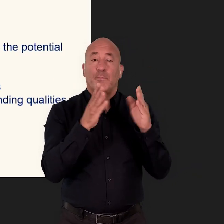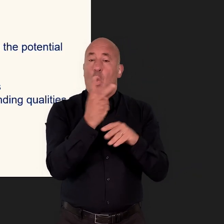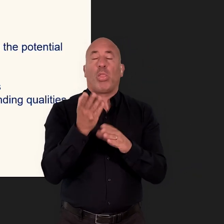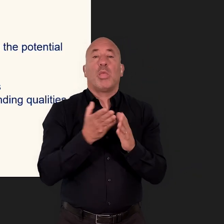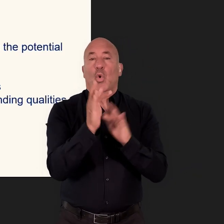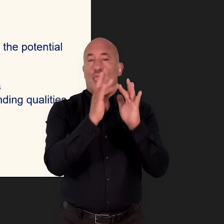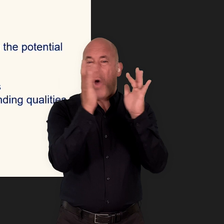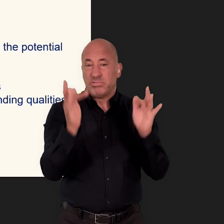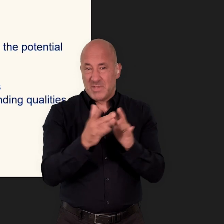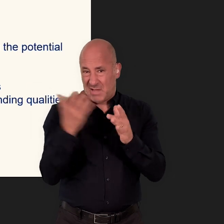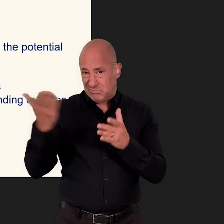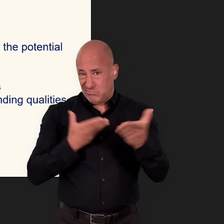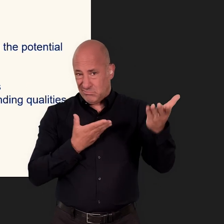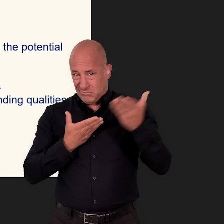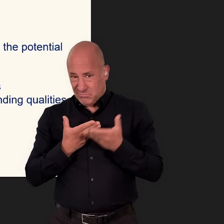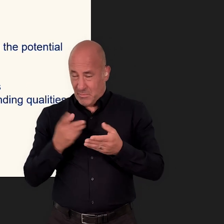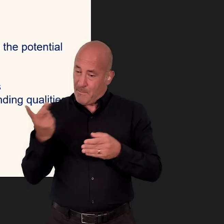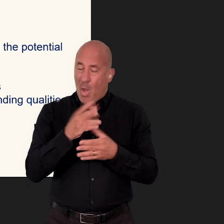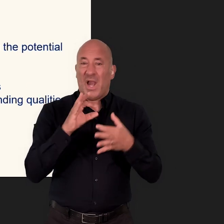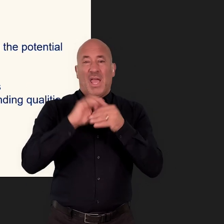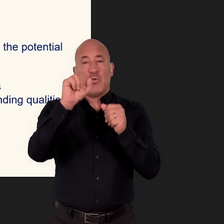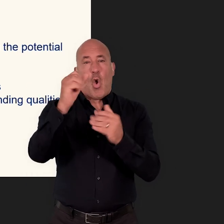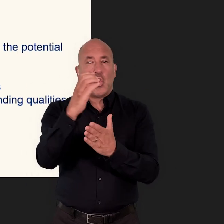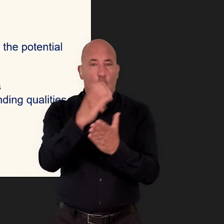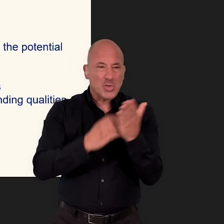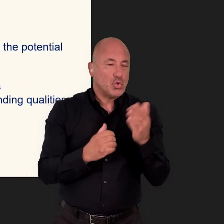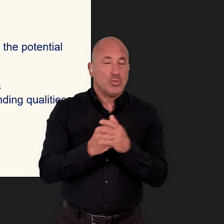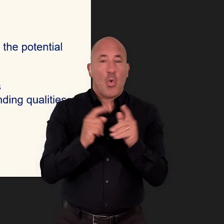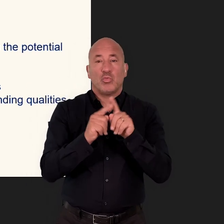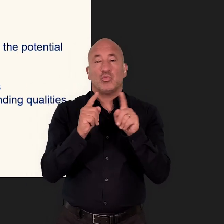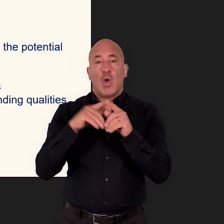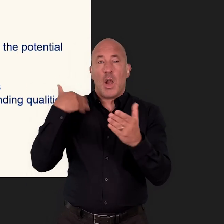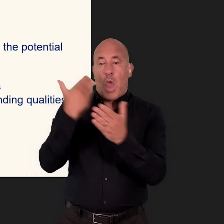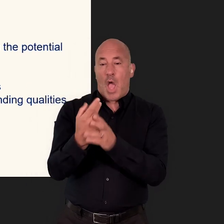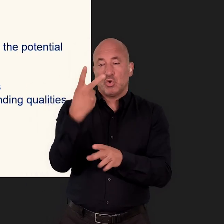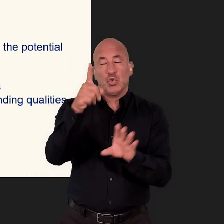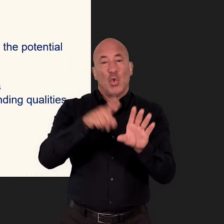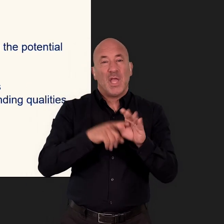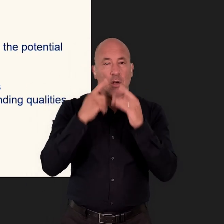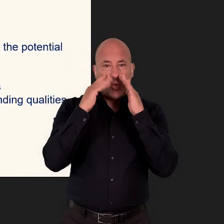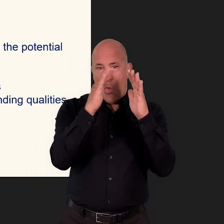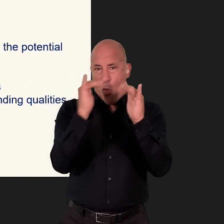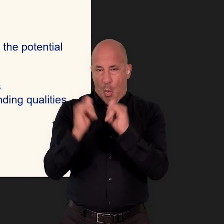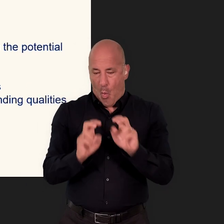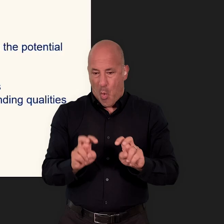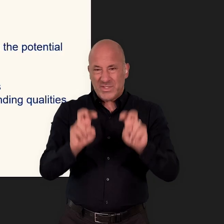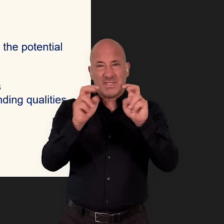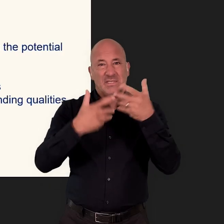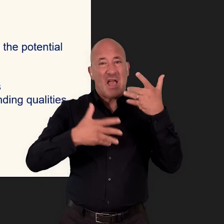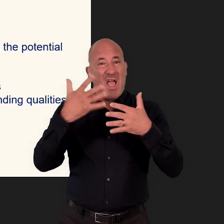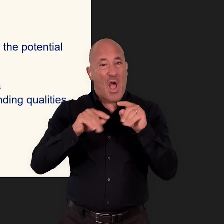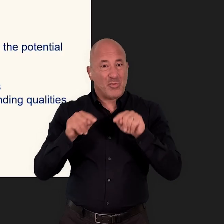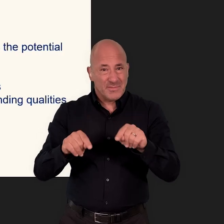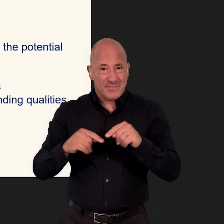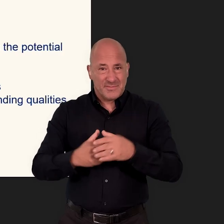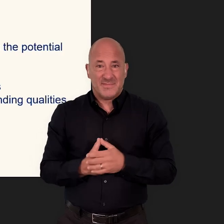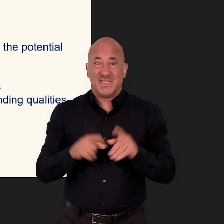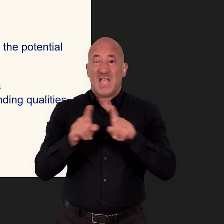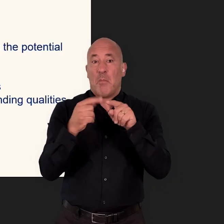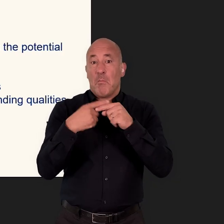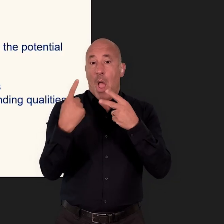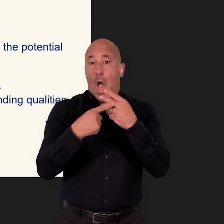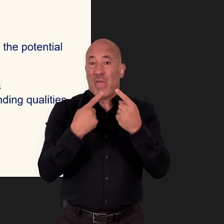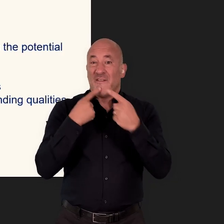and Companies House websites relating to your constitution and audited accounts from the past 2 years. We will